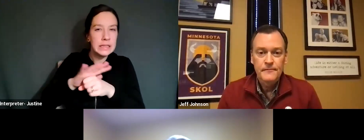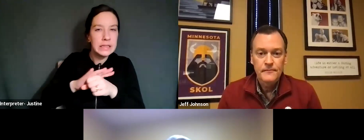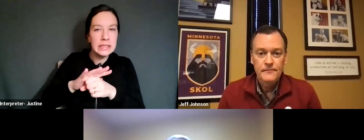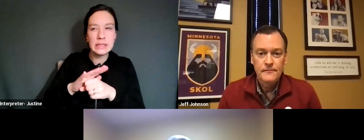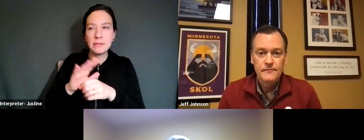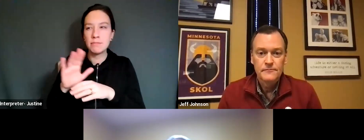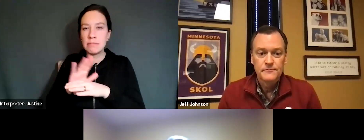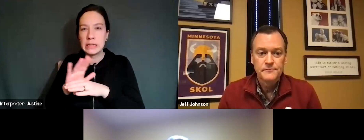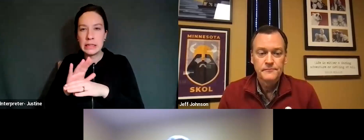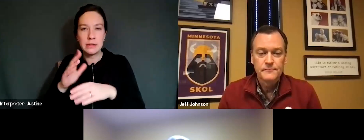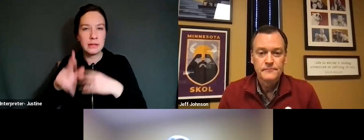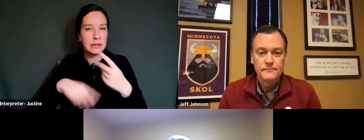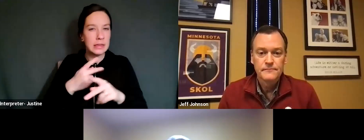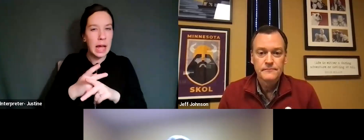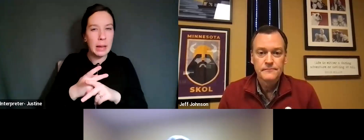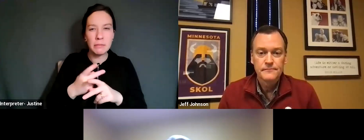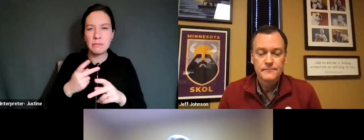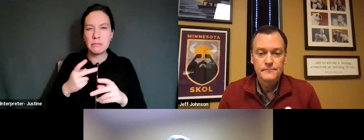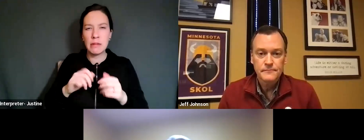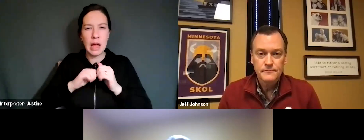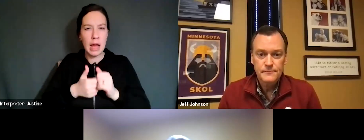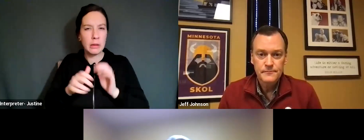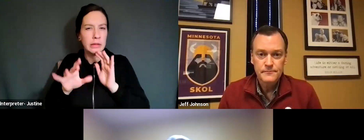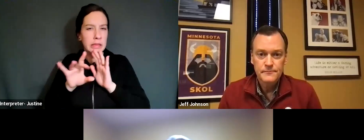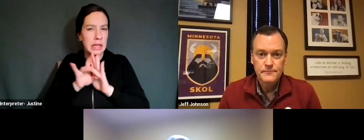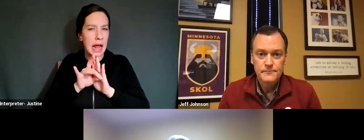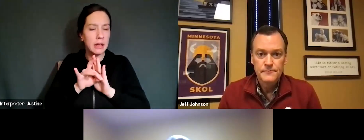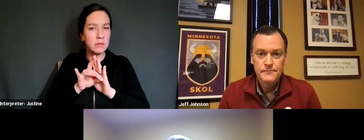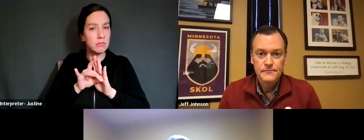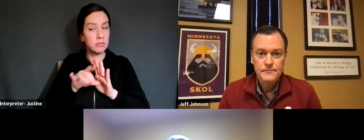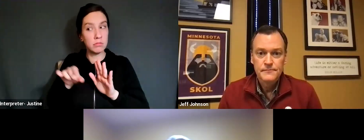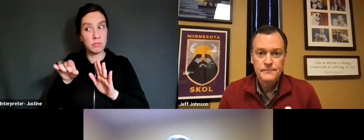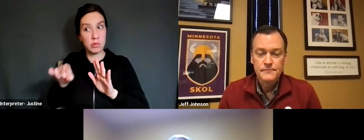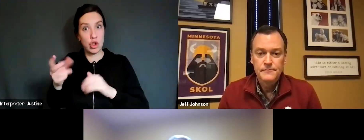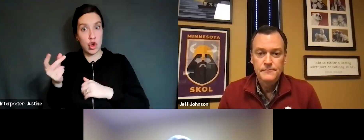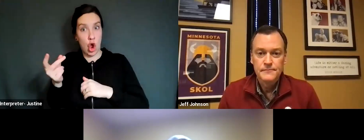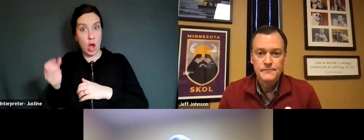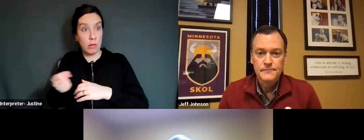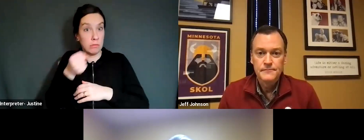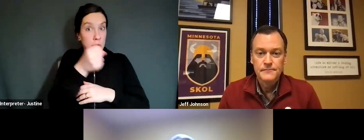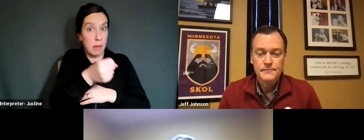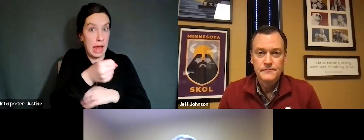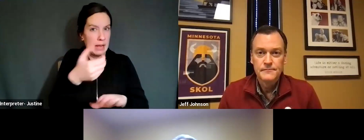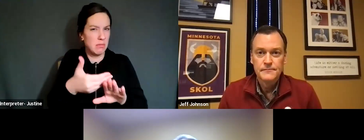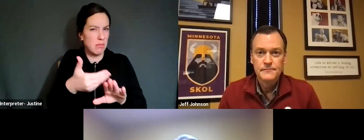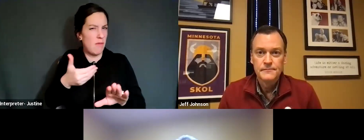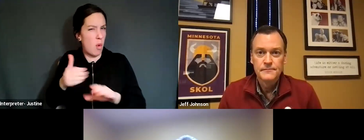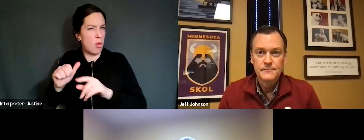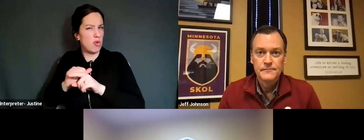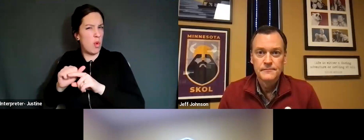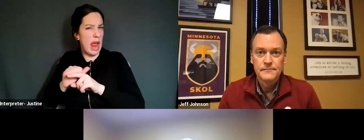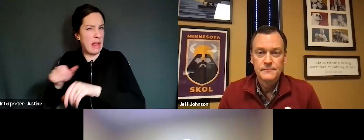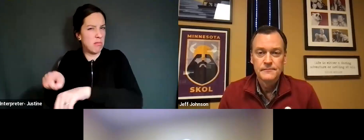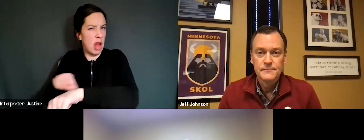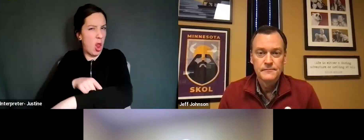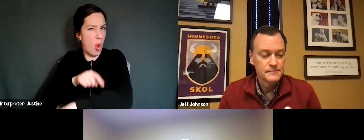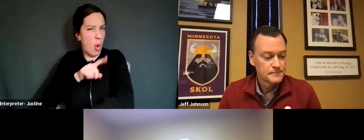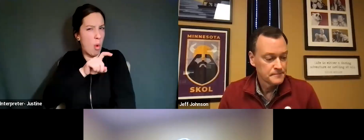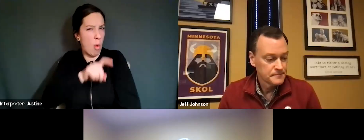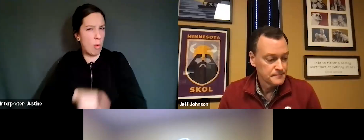I guess, and how long are the dogs trained before placement for those?